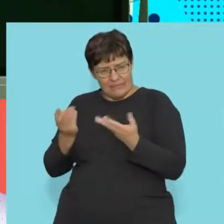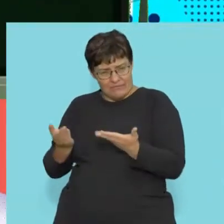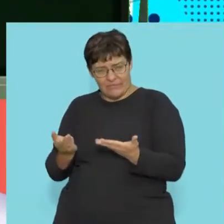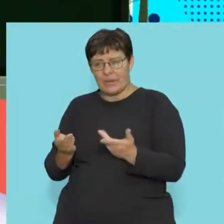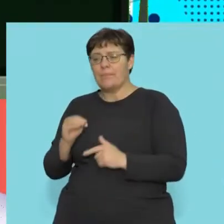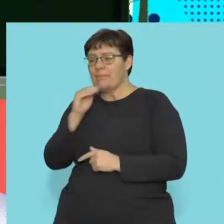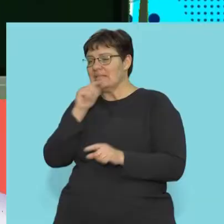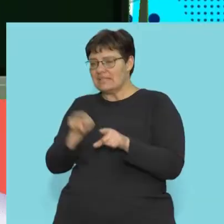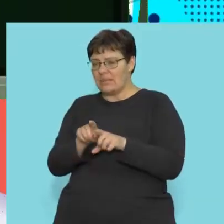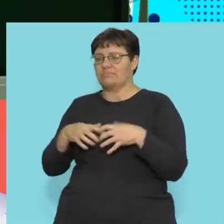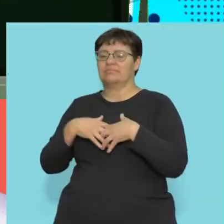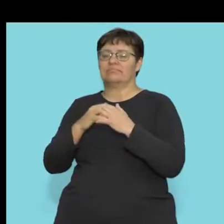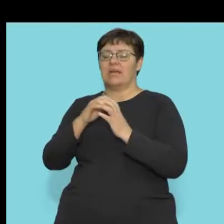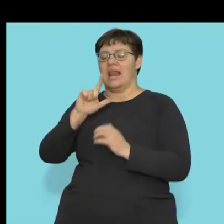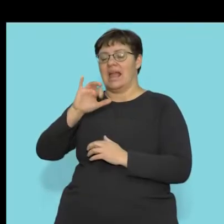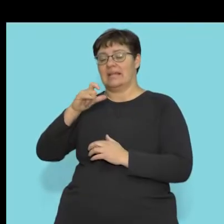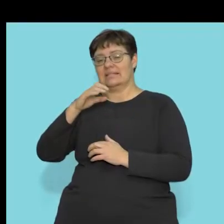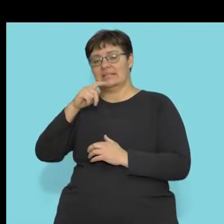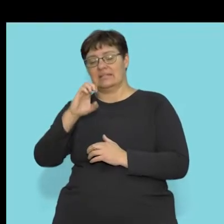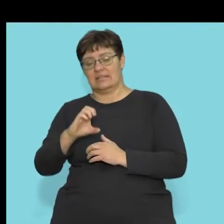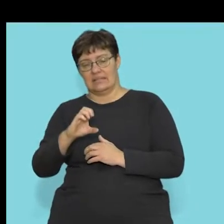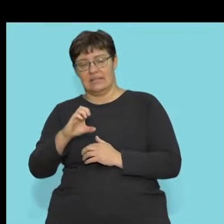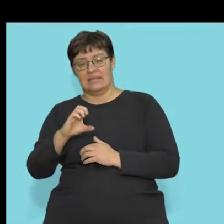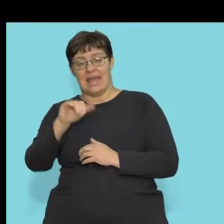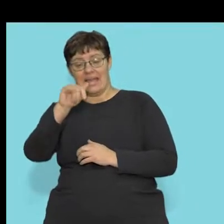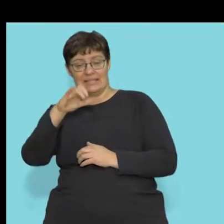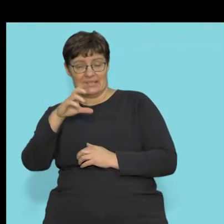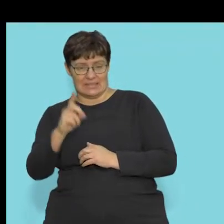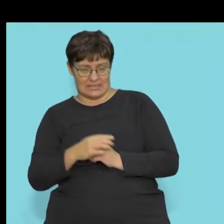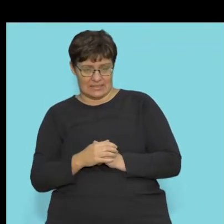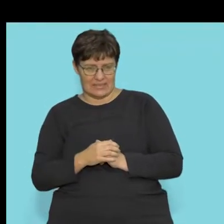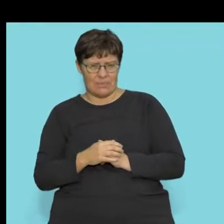also produces what we refer to as lactic acid. And that is the